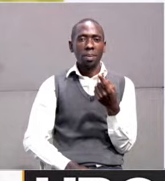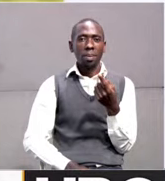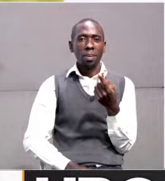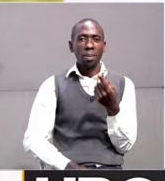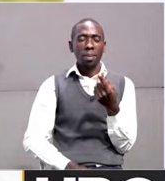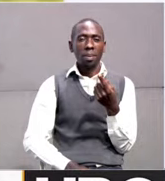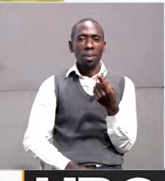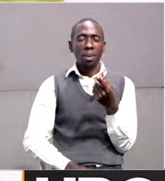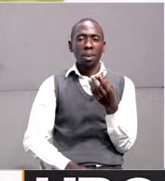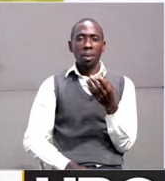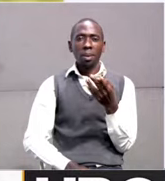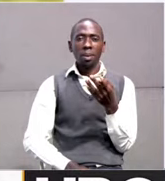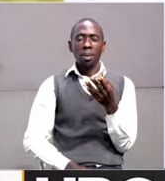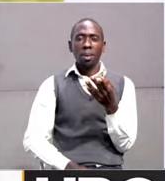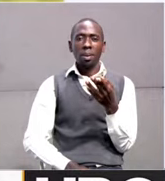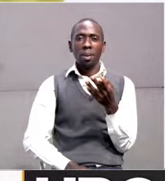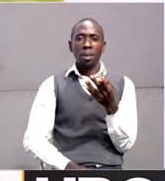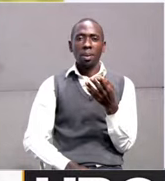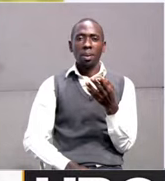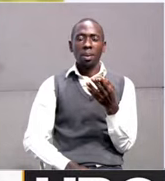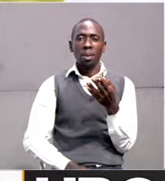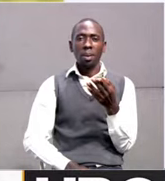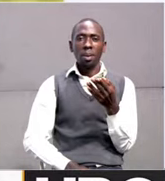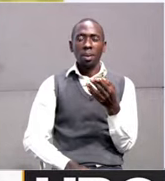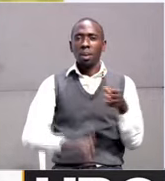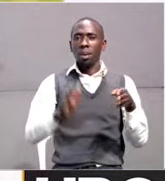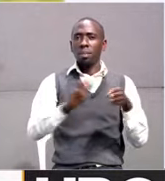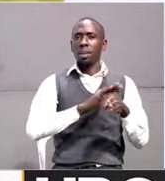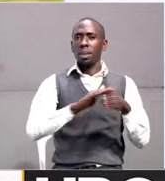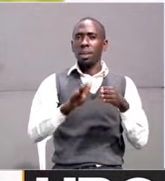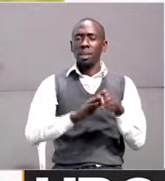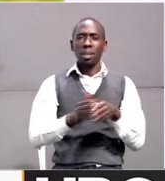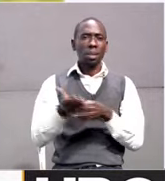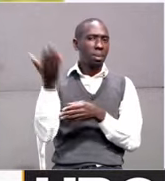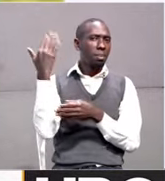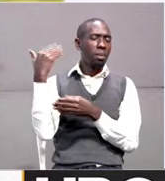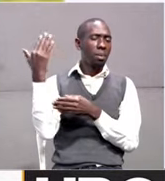economics of that time was that